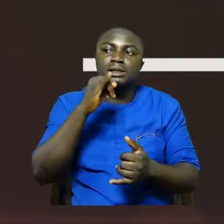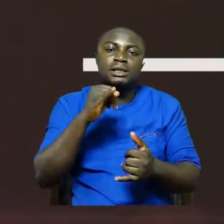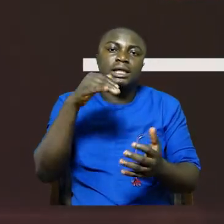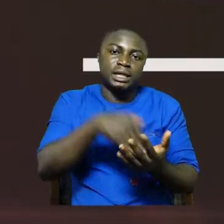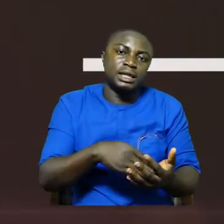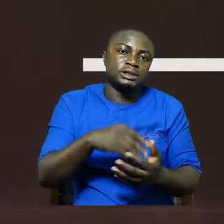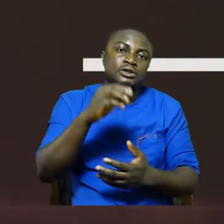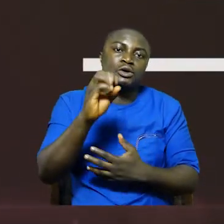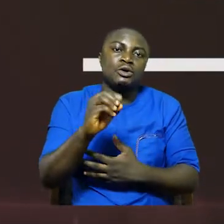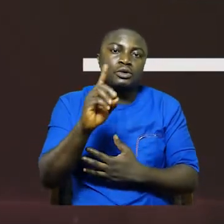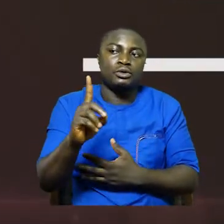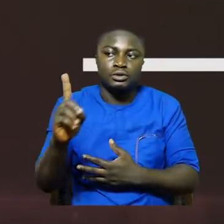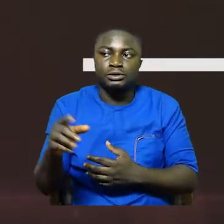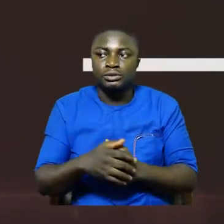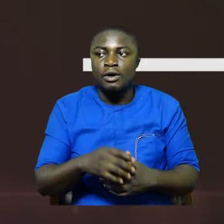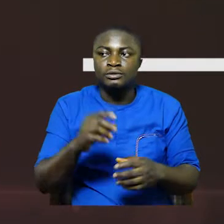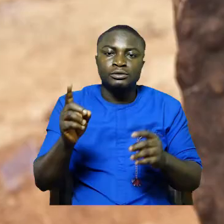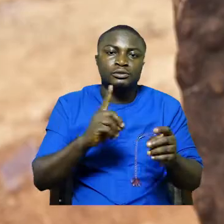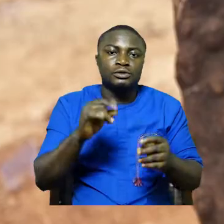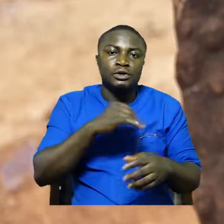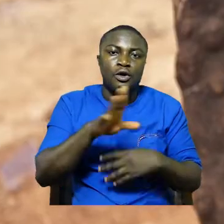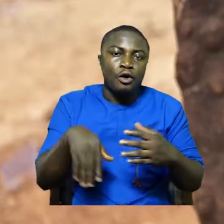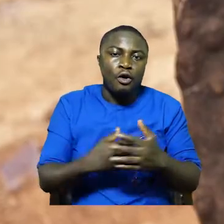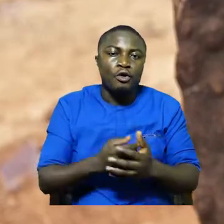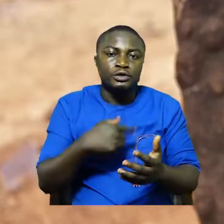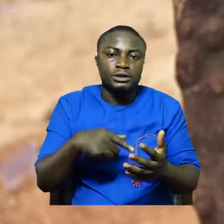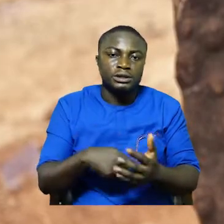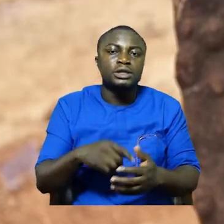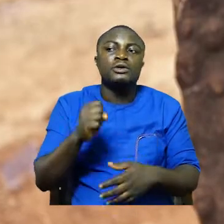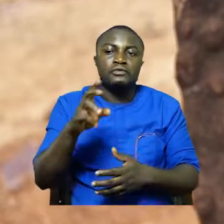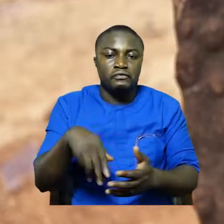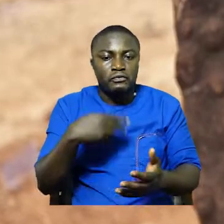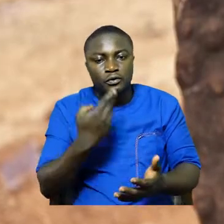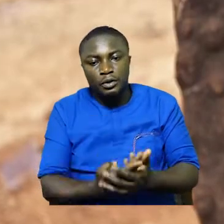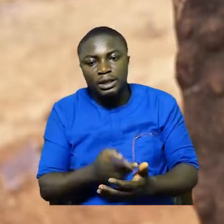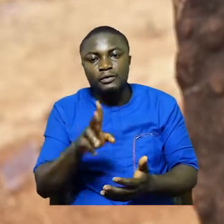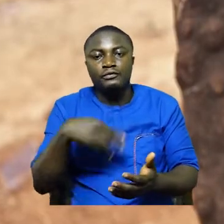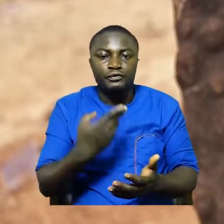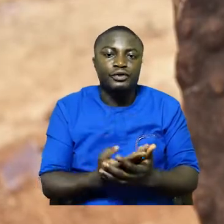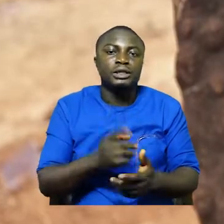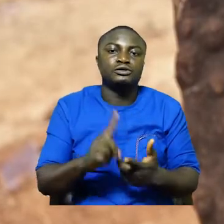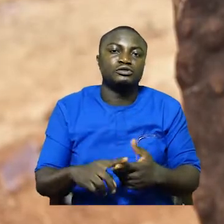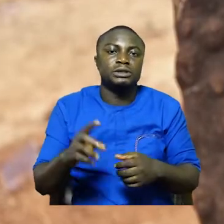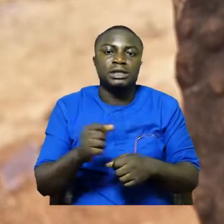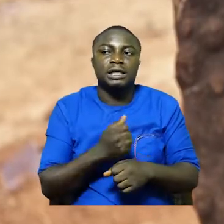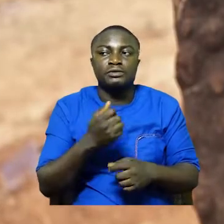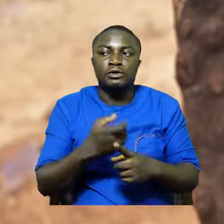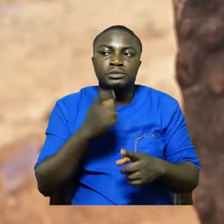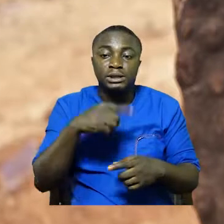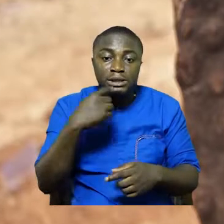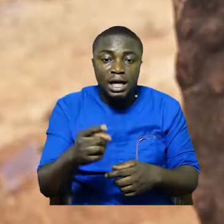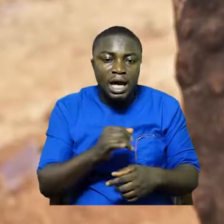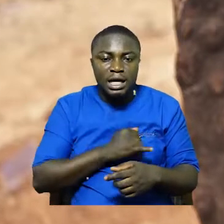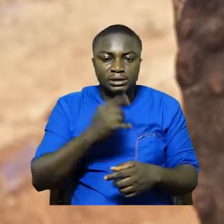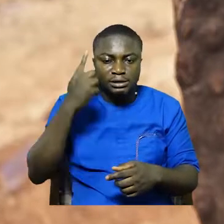This is Against All Odds. You know, in spite of all this, you keep falling and all that, from everything